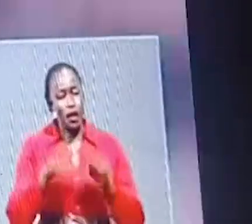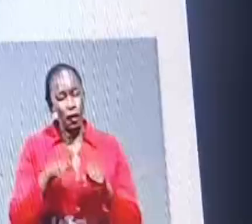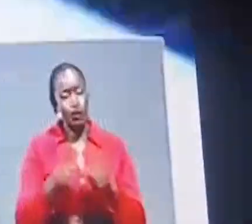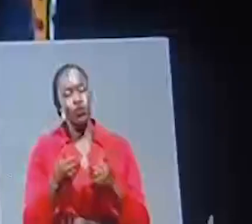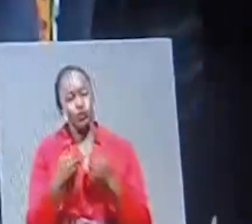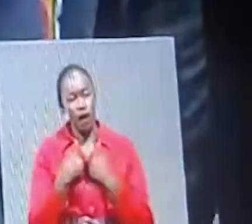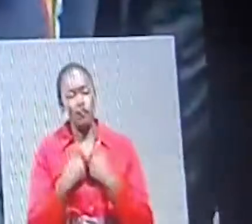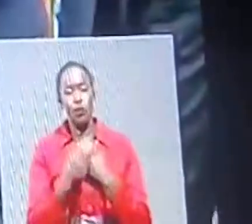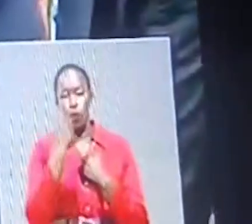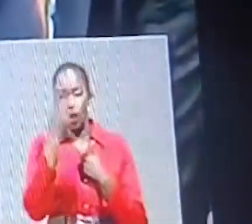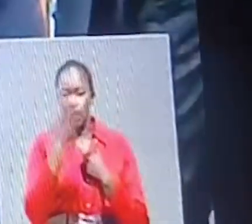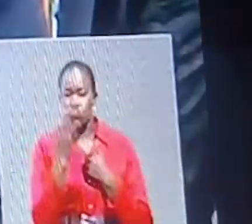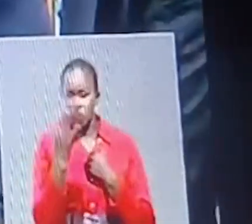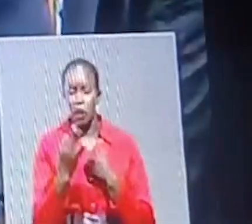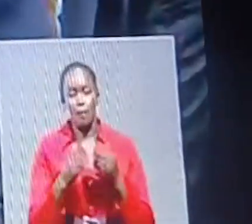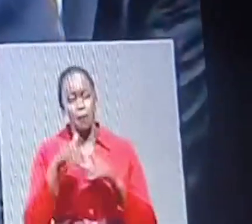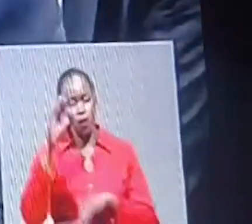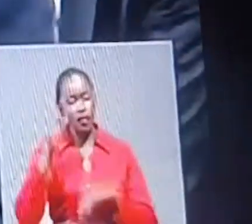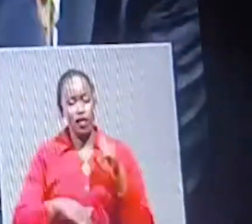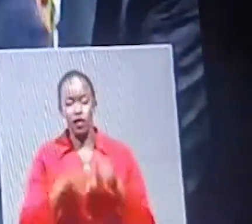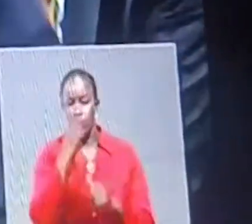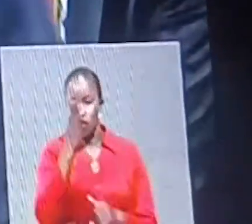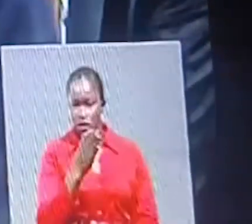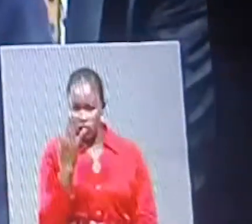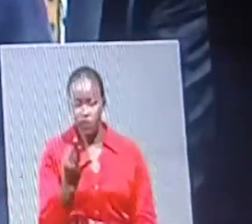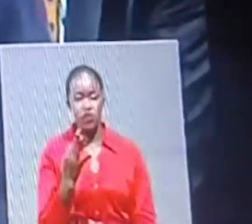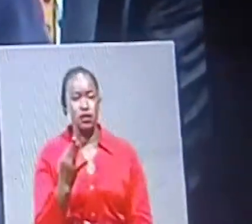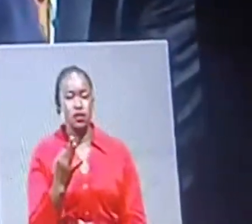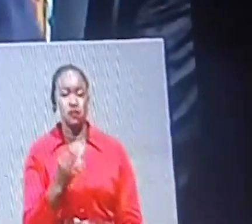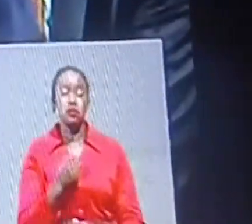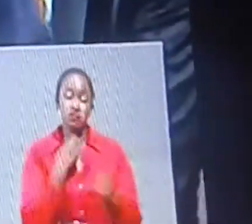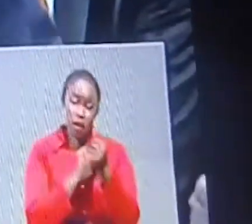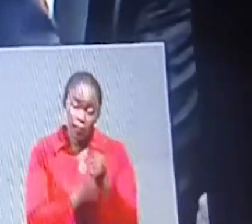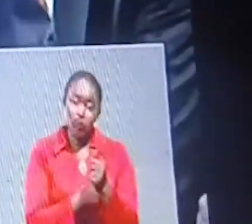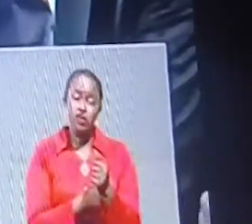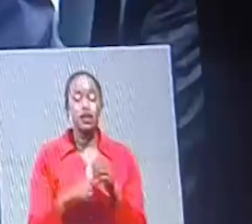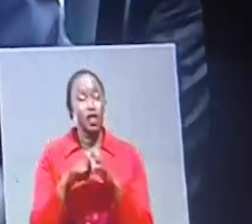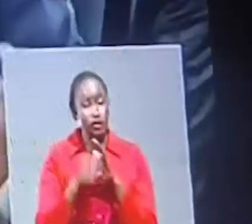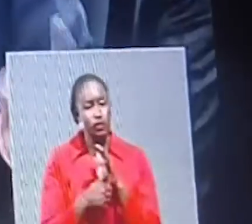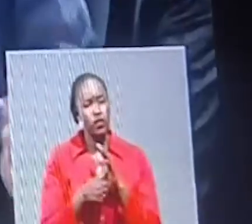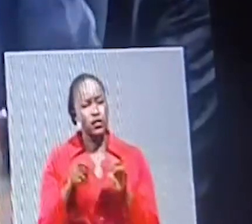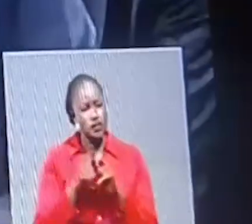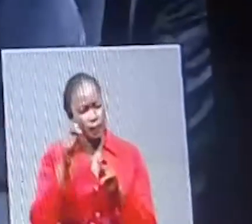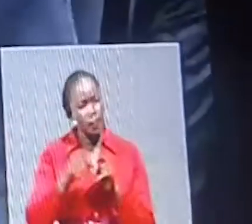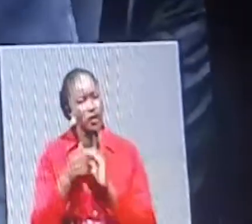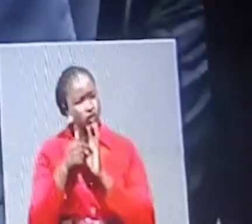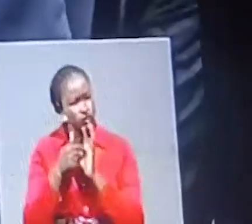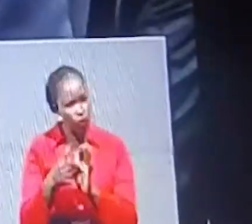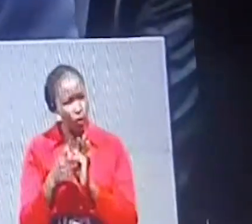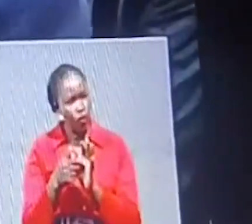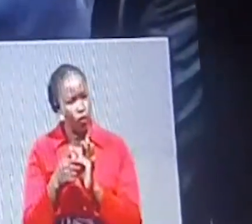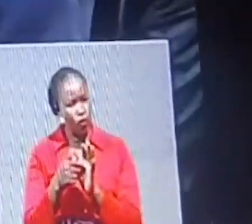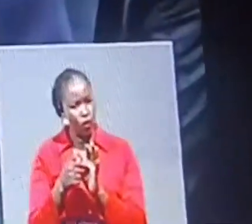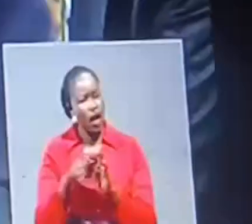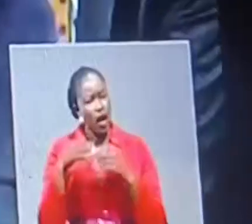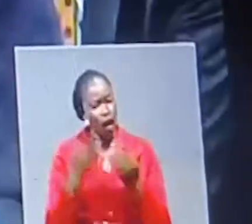have a third, more than a third of members to support a matter. And this should go to the root of your chair. How